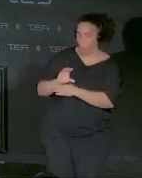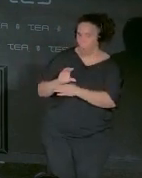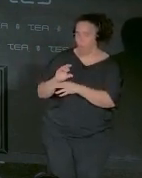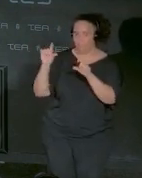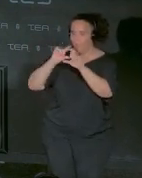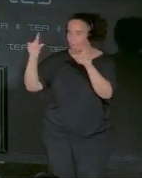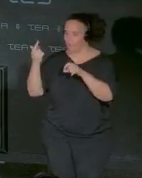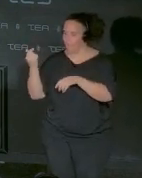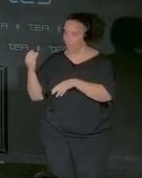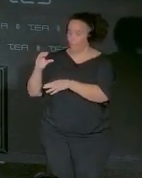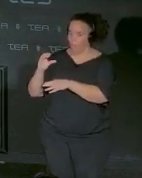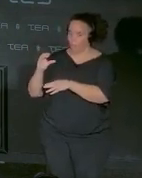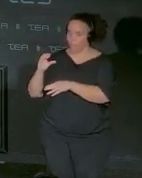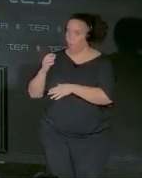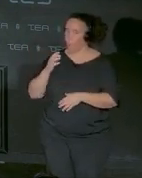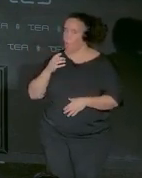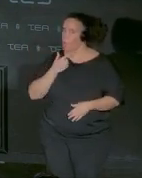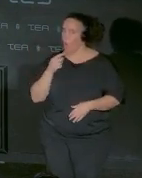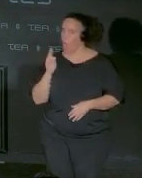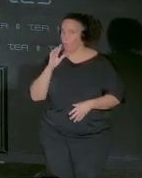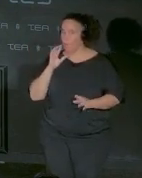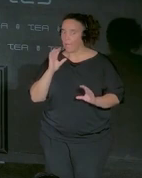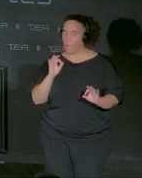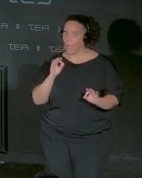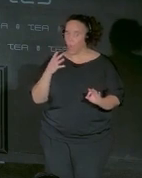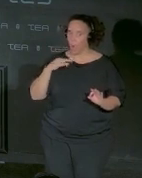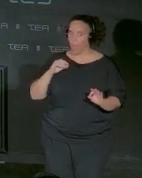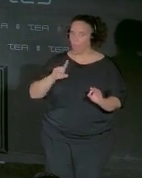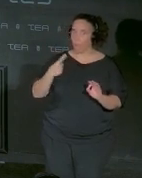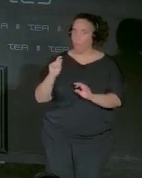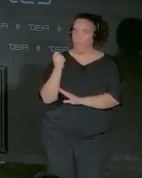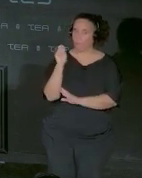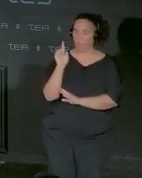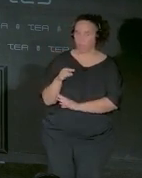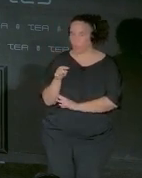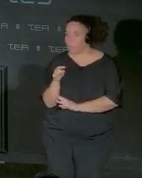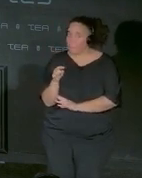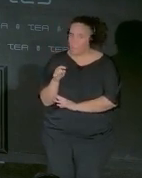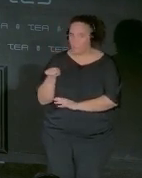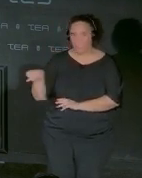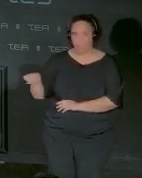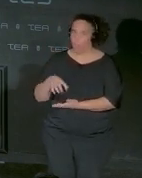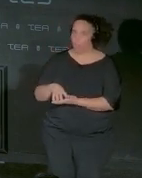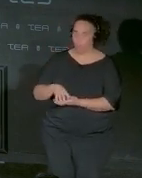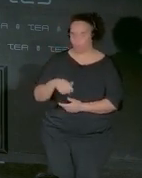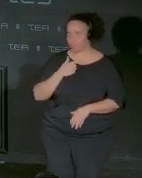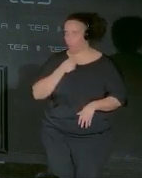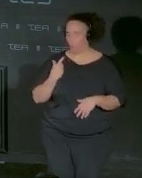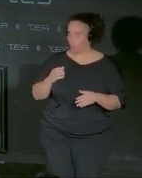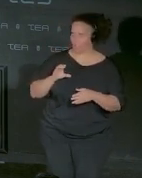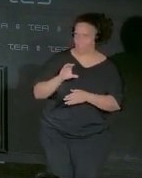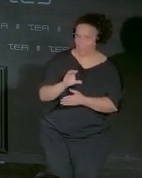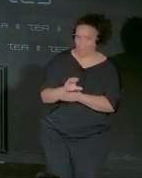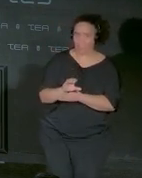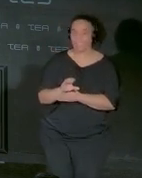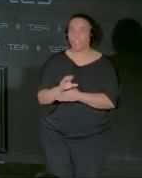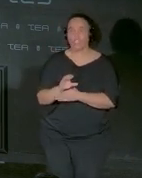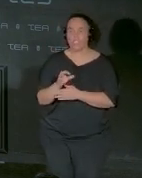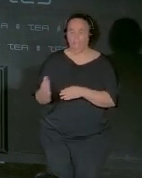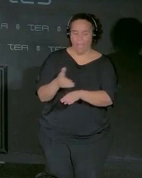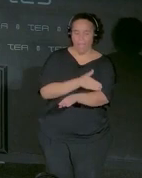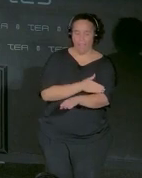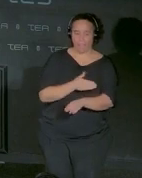to make a profit putting a lot of money in these young studios. So a cultural fund is usually the first one to acknowledge that talent and